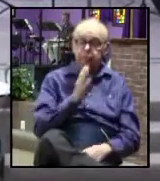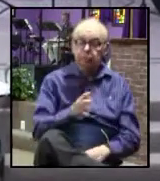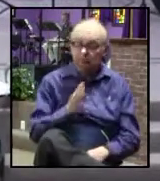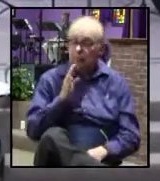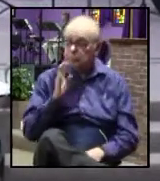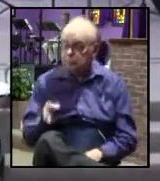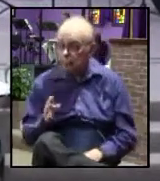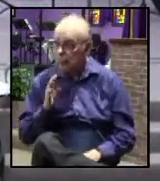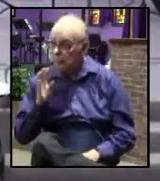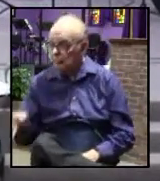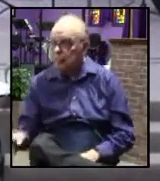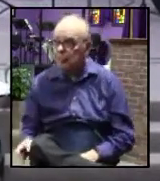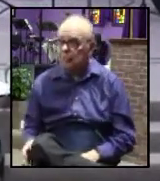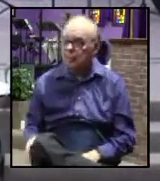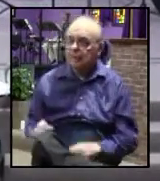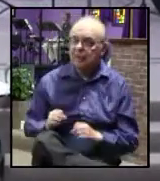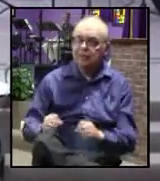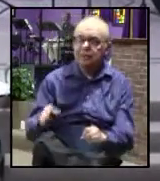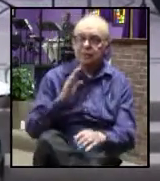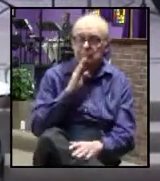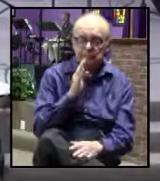like a sea of puke.